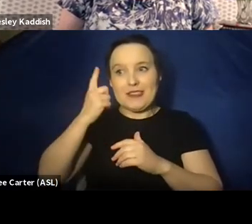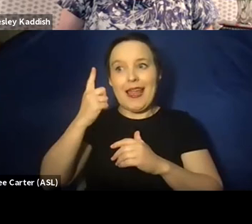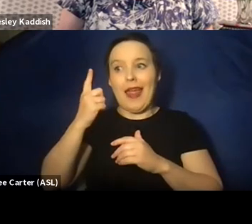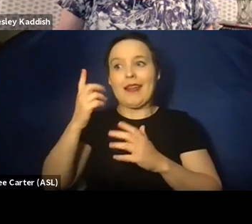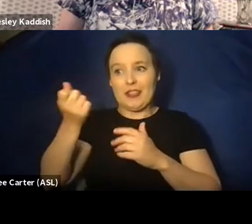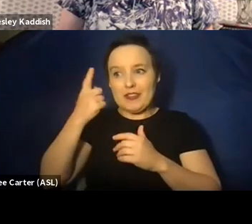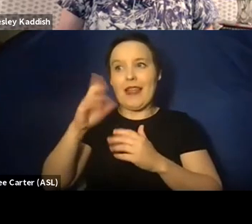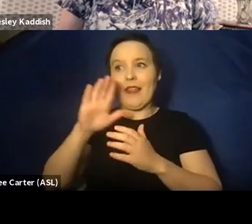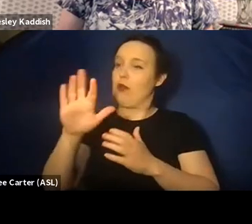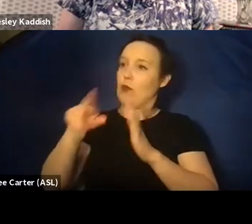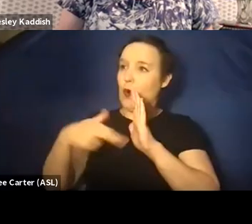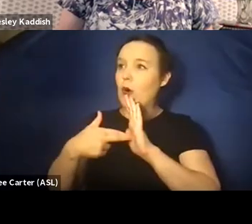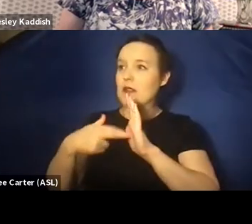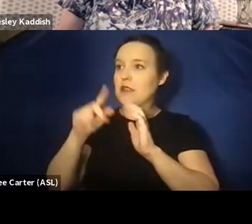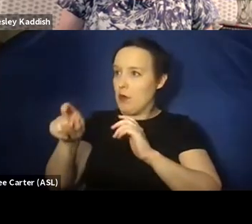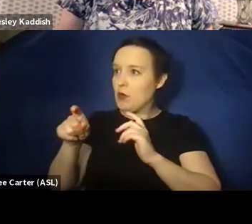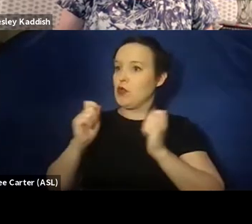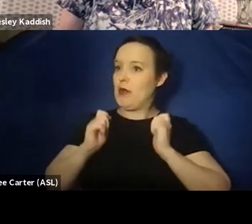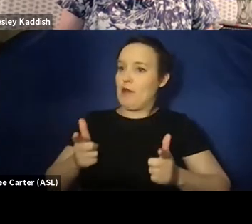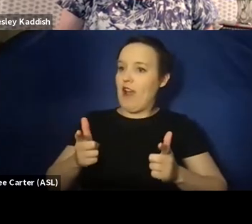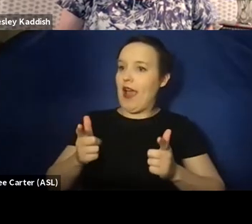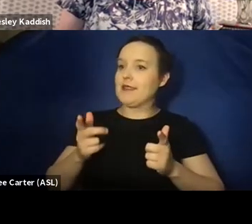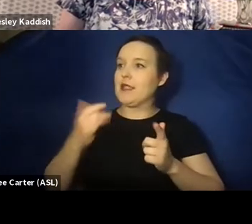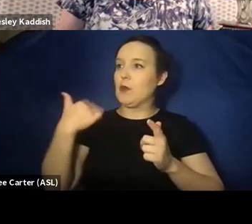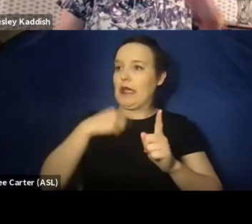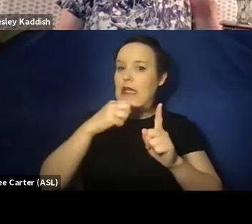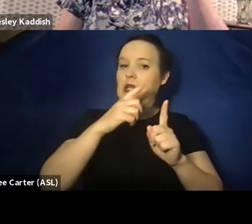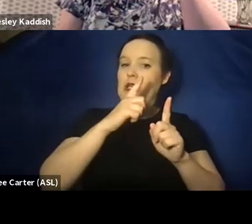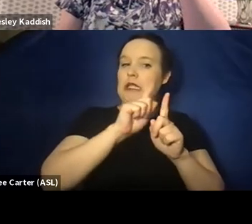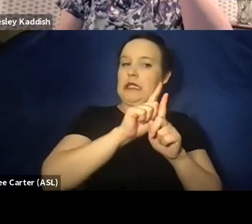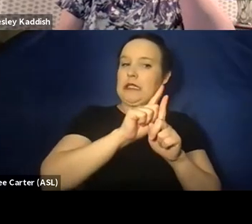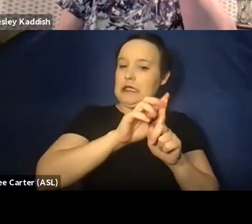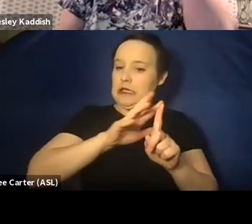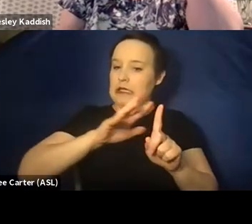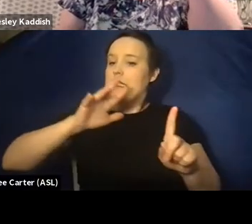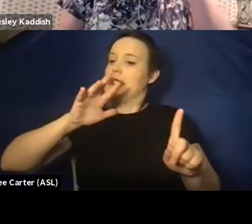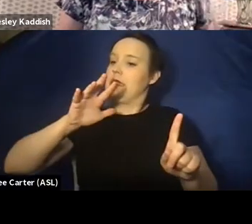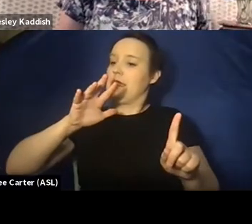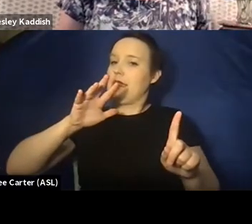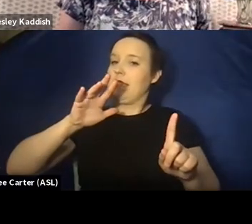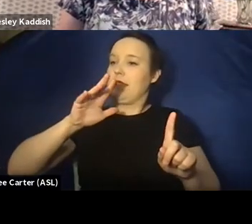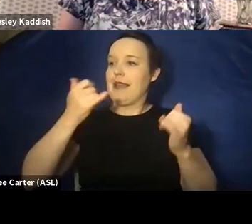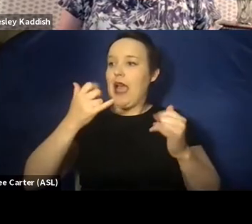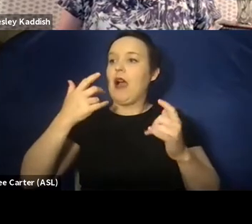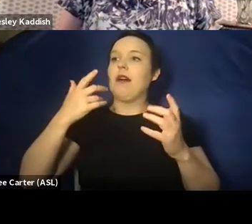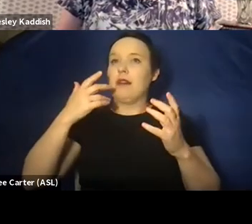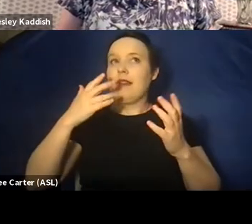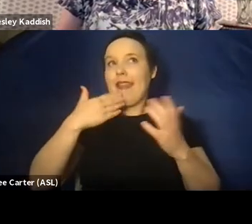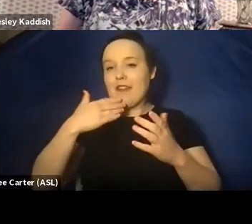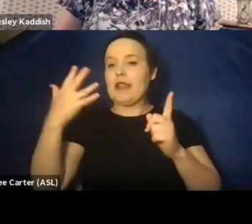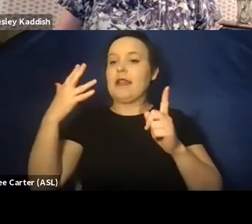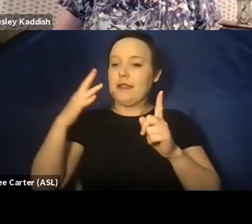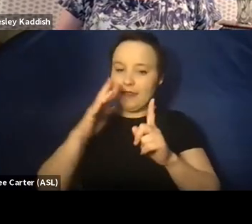as improviser. So we came away from that in sort of the conservatory tradition, and thankfully some of that is being dismantled